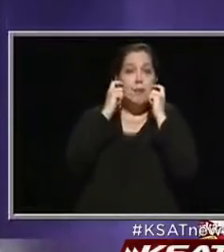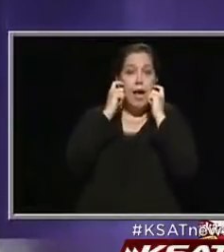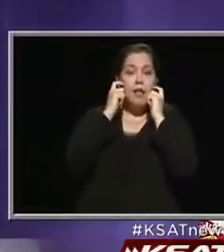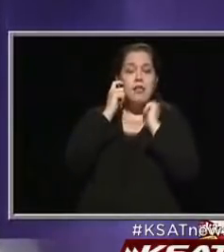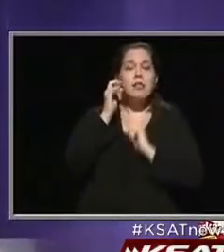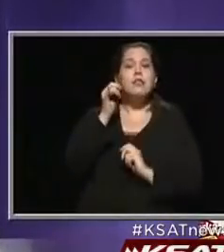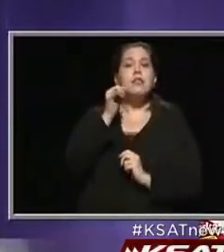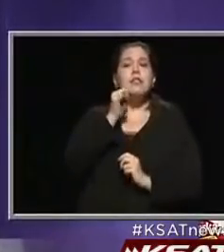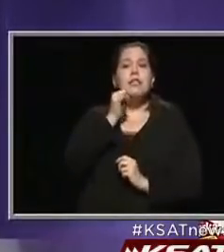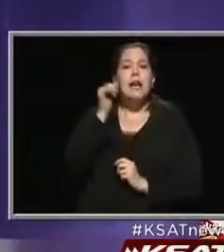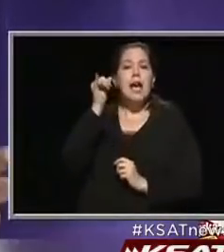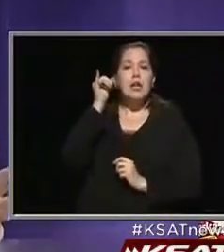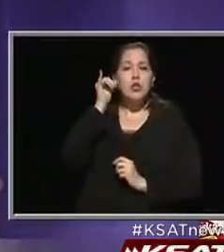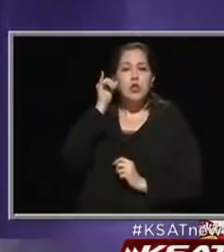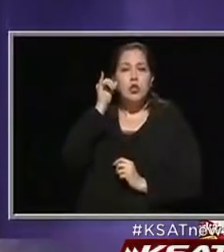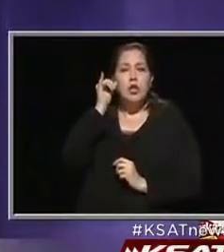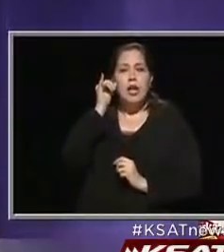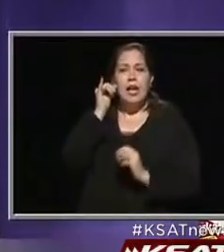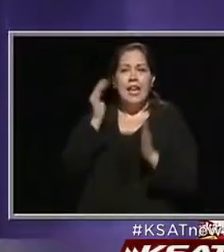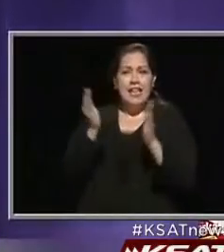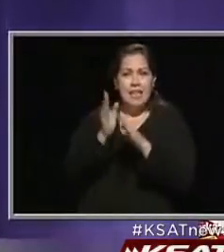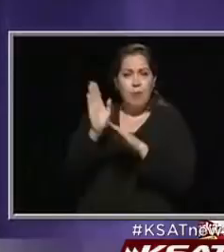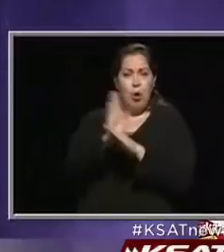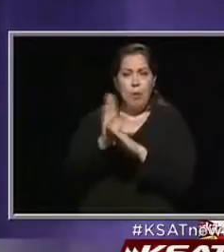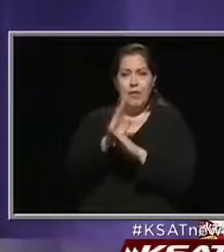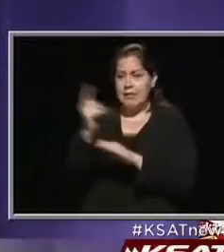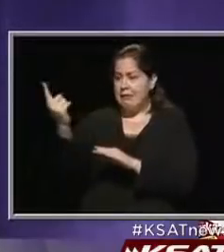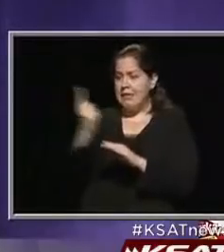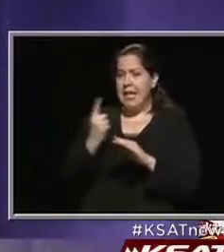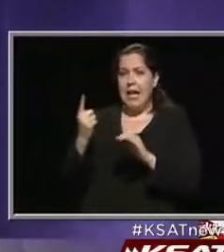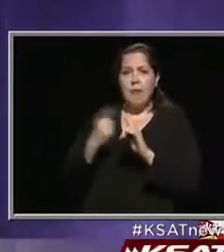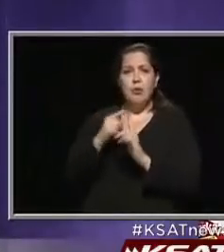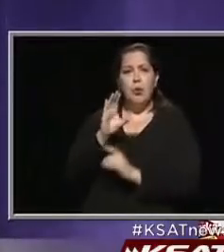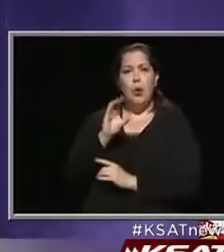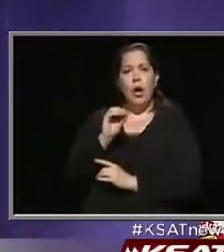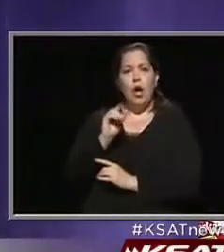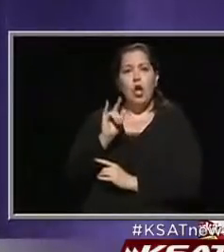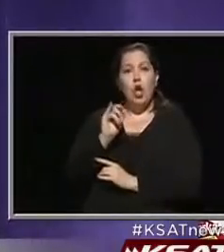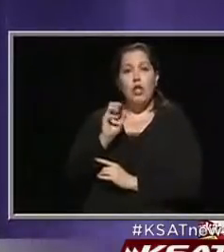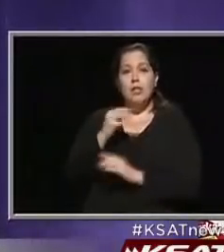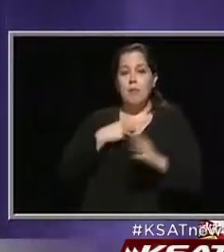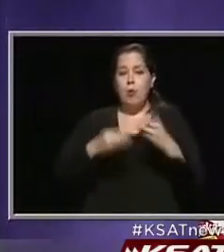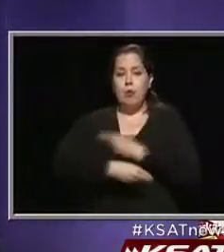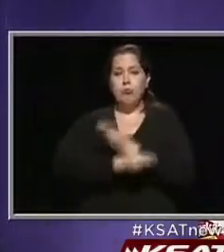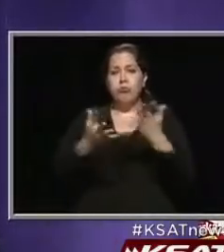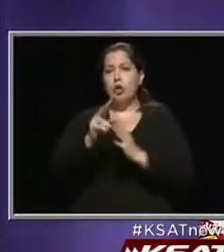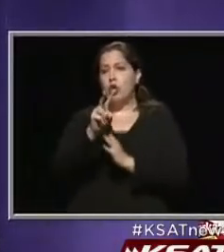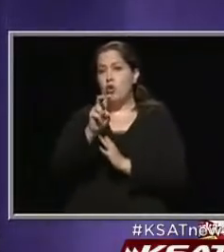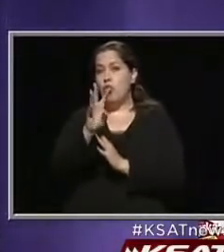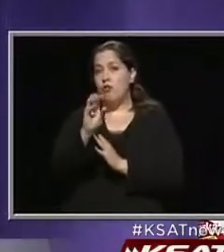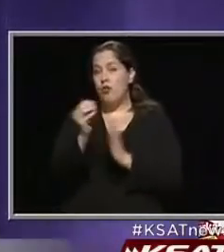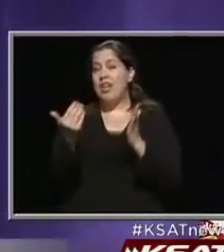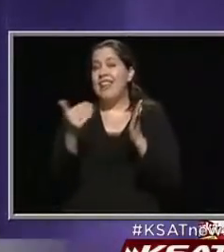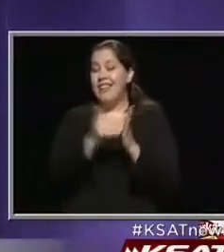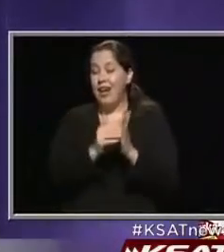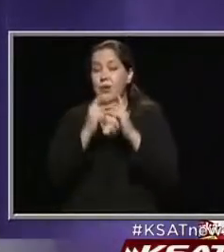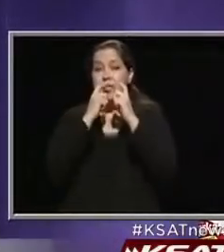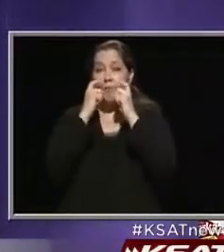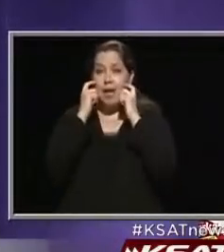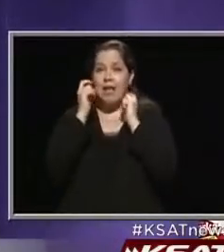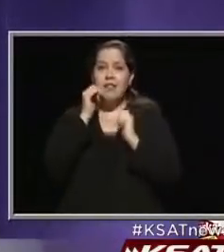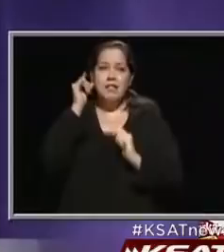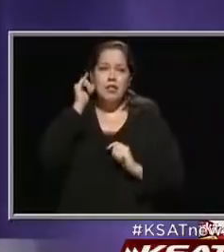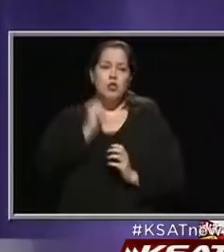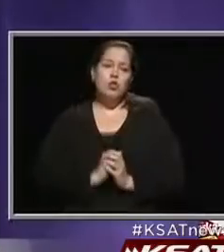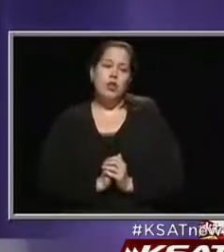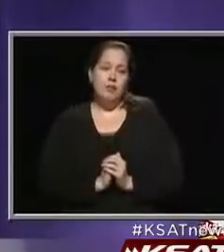yesterday to small businesses that came out to the Coliseum, we distributed 240,000 masks